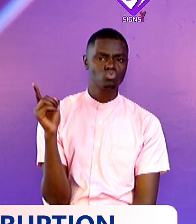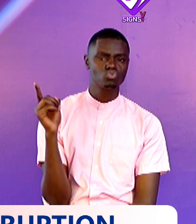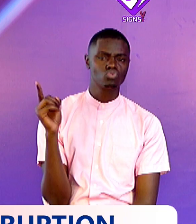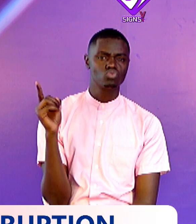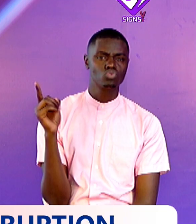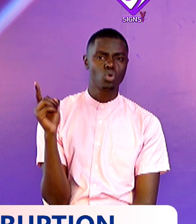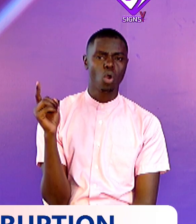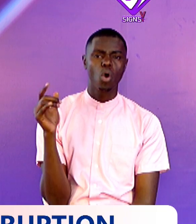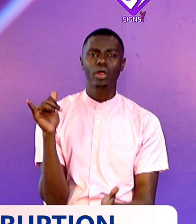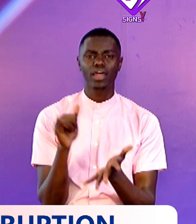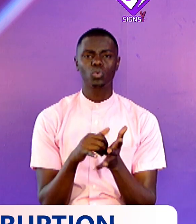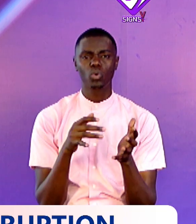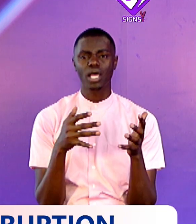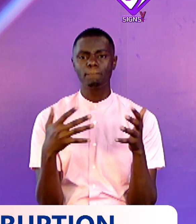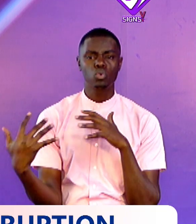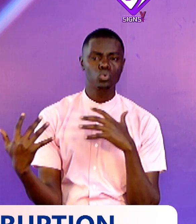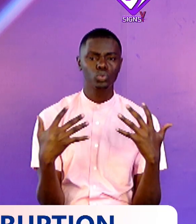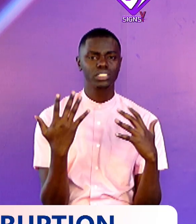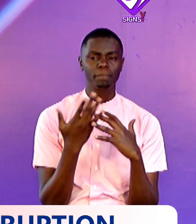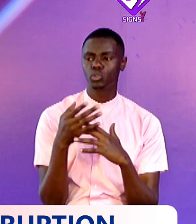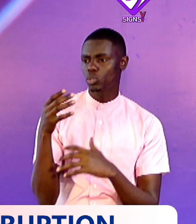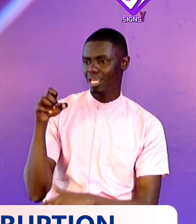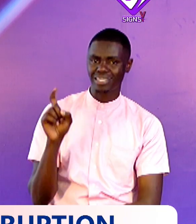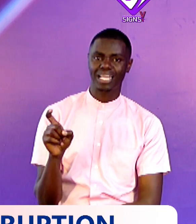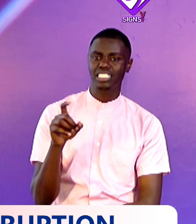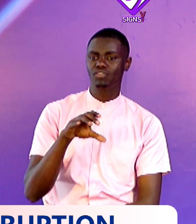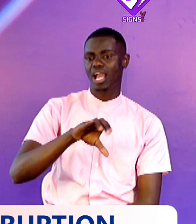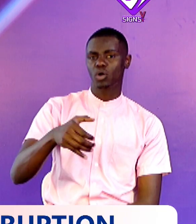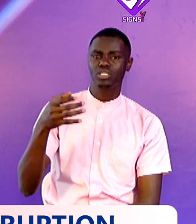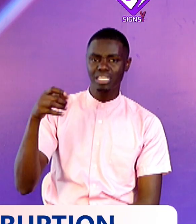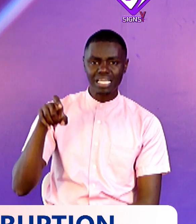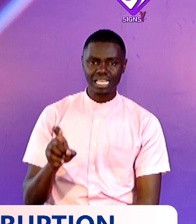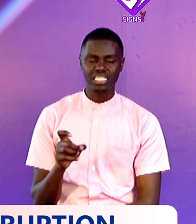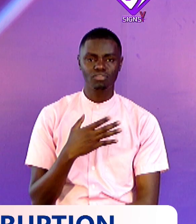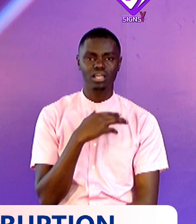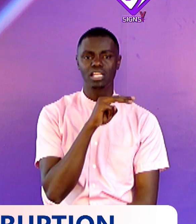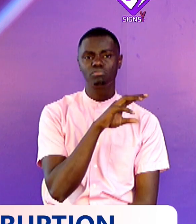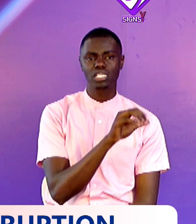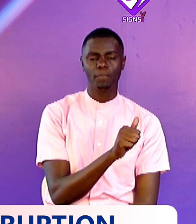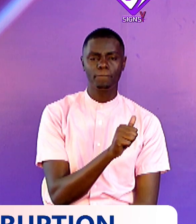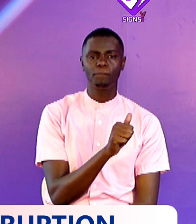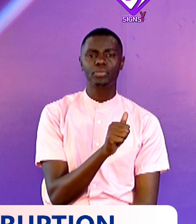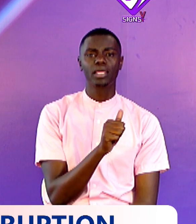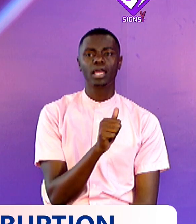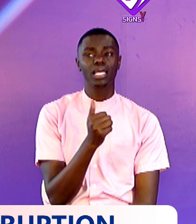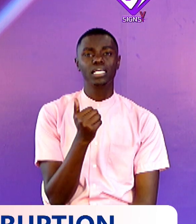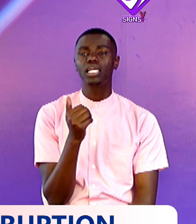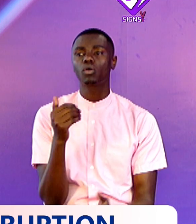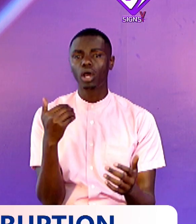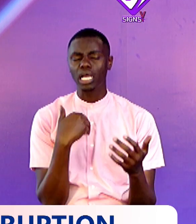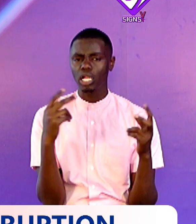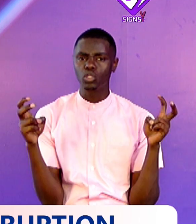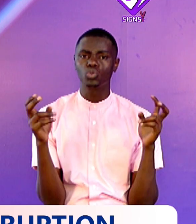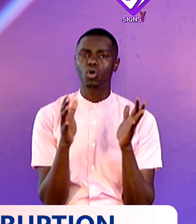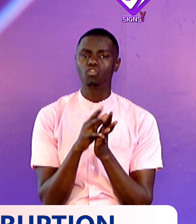Or that was a push between county executive and MCAs, because there's also been an issue of